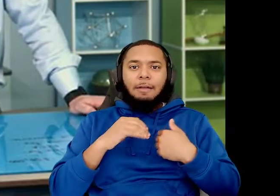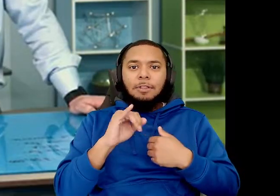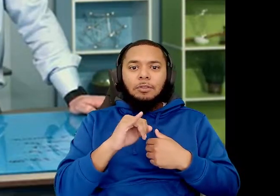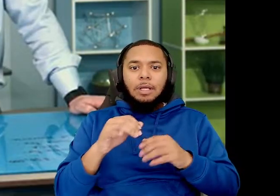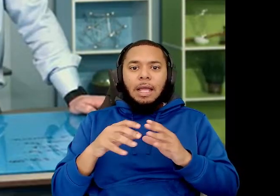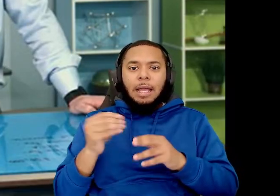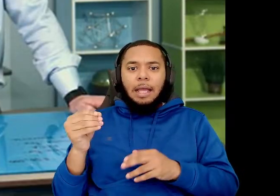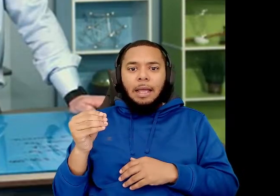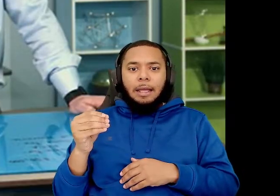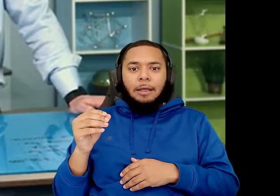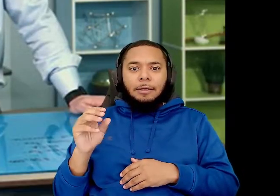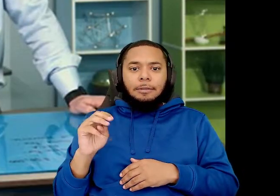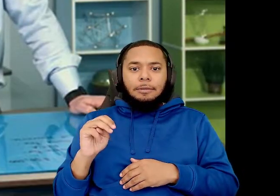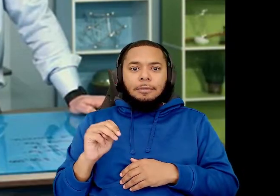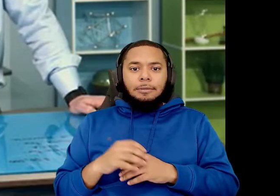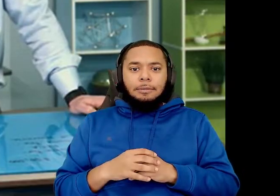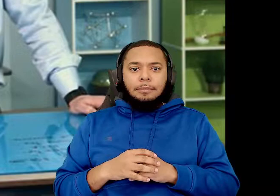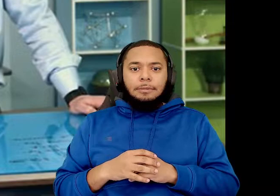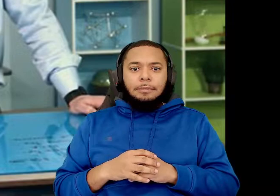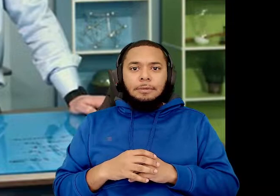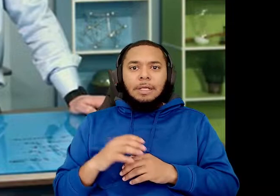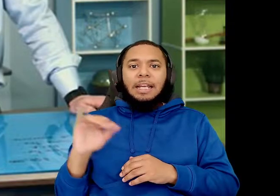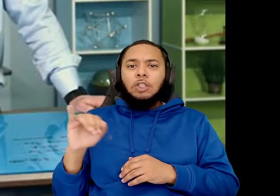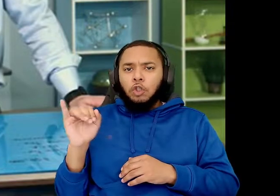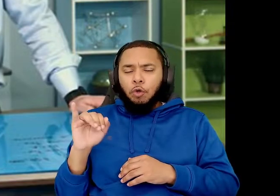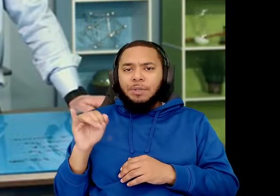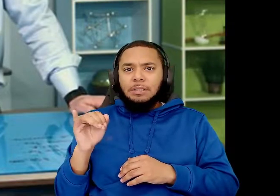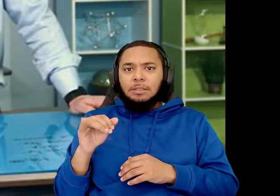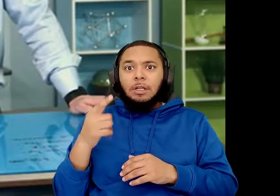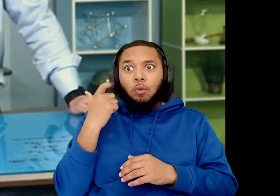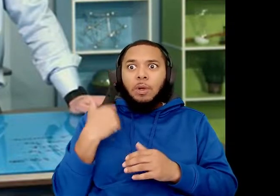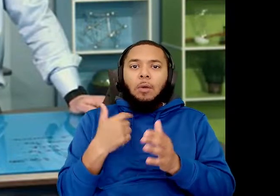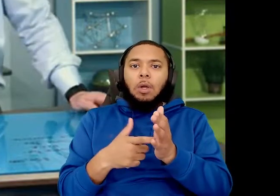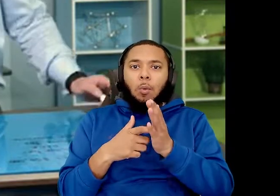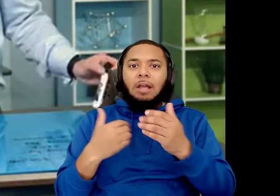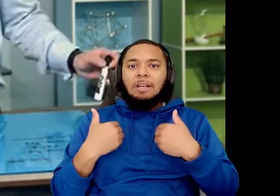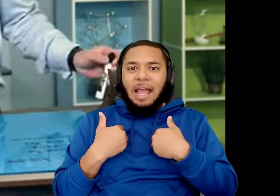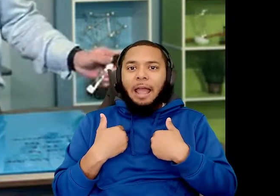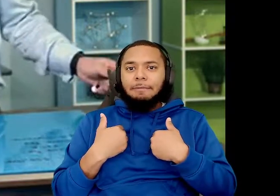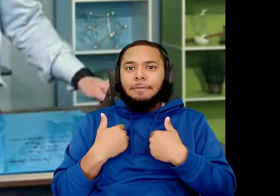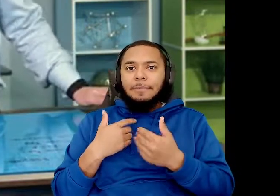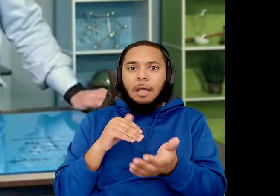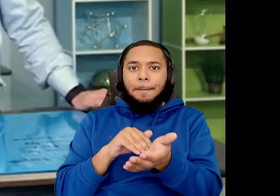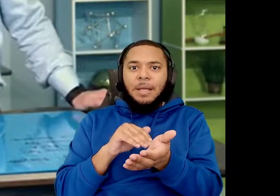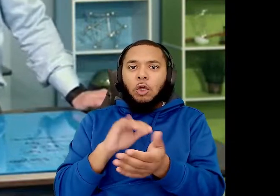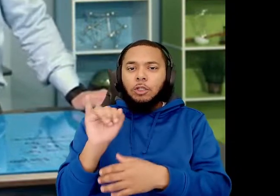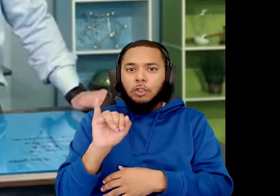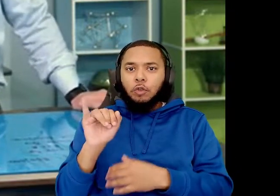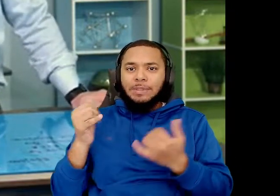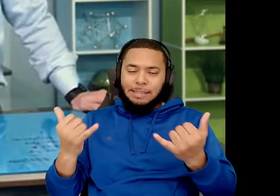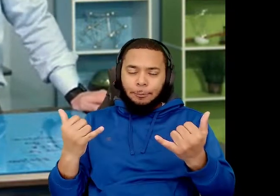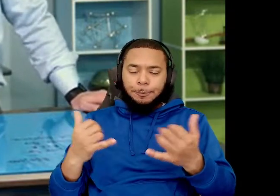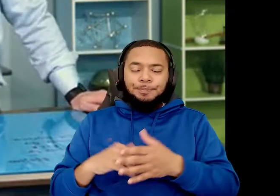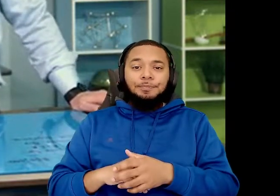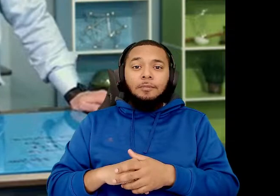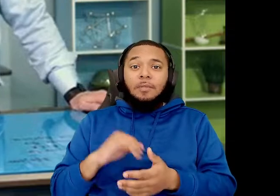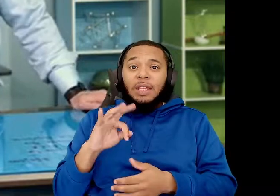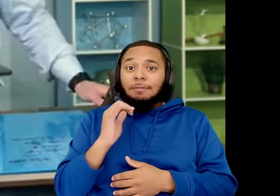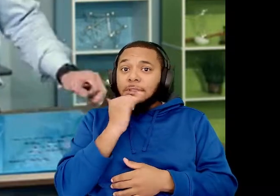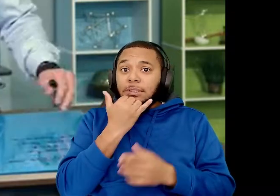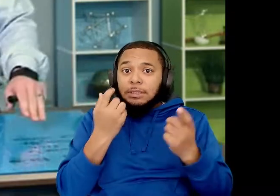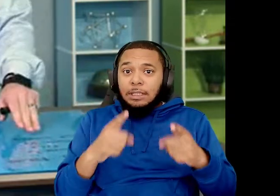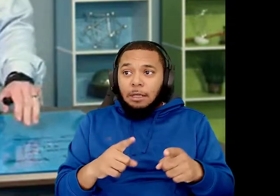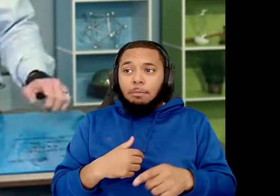because we are mandated to have medical insurance. So, in case accidents happen or we need to go to